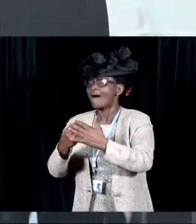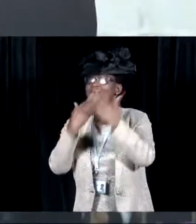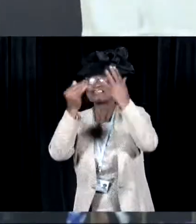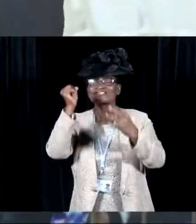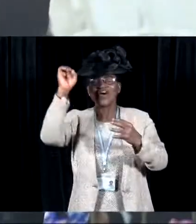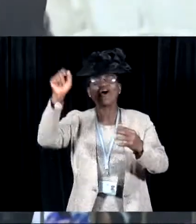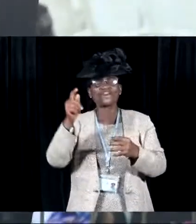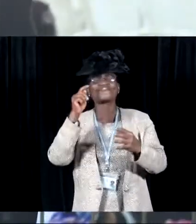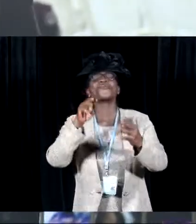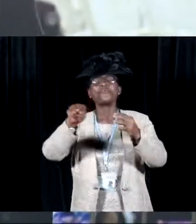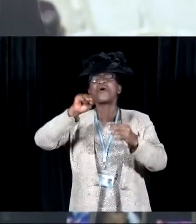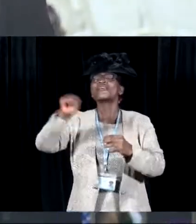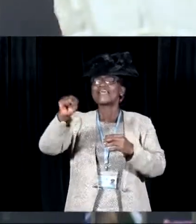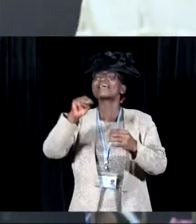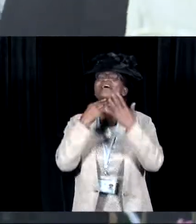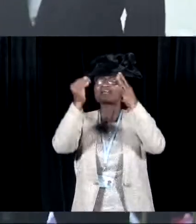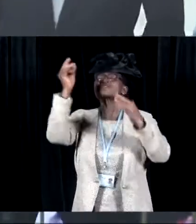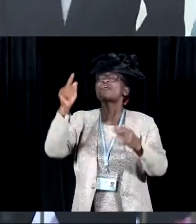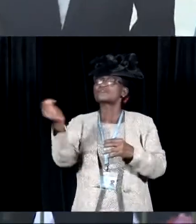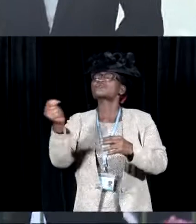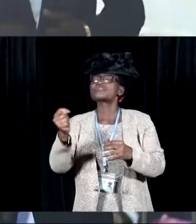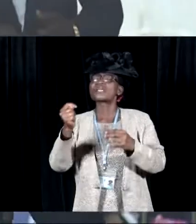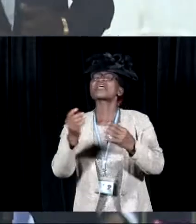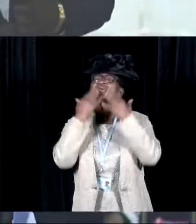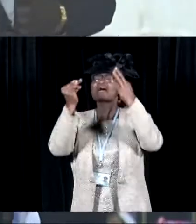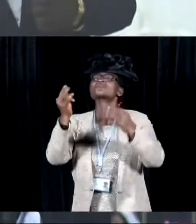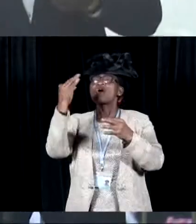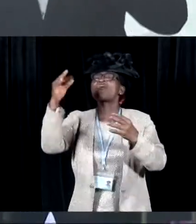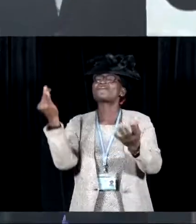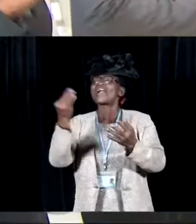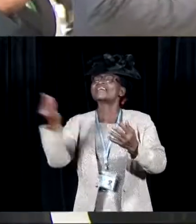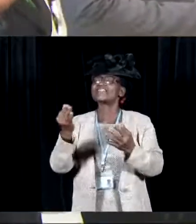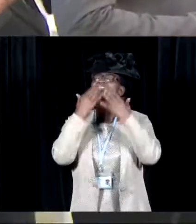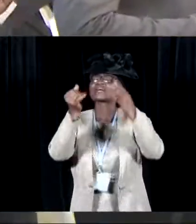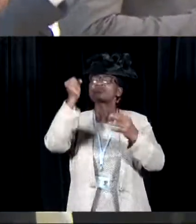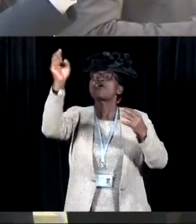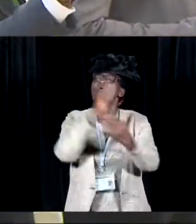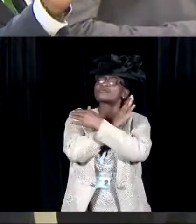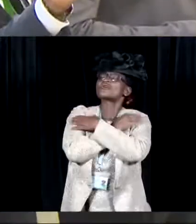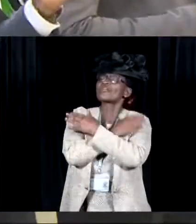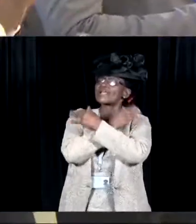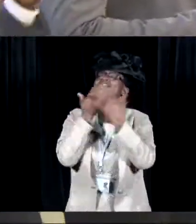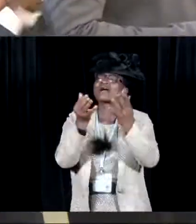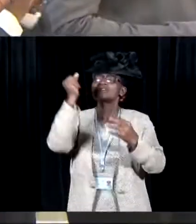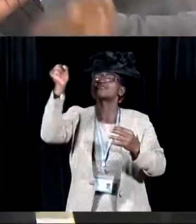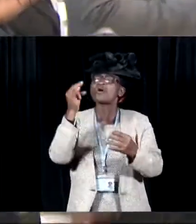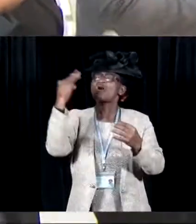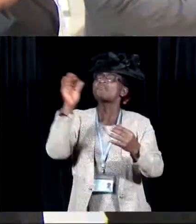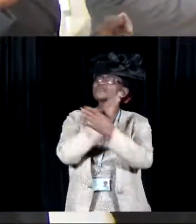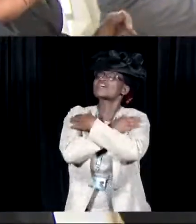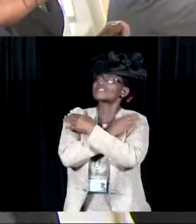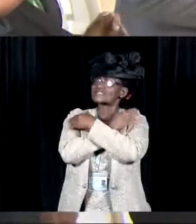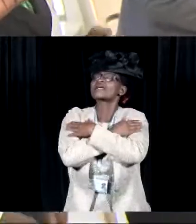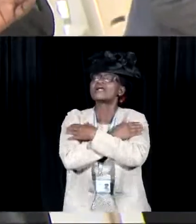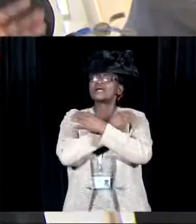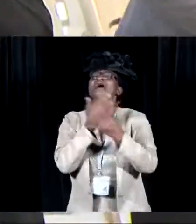Thursday. Okwe Friday. Okwe Saturday. Okwe Sunday. Okwe Monday. Okwe